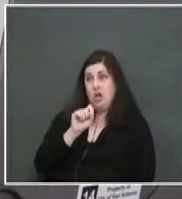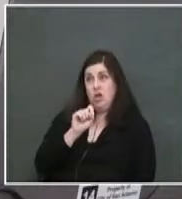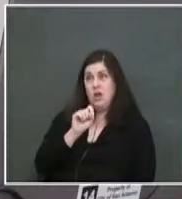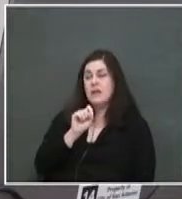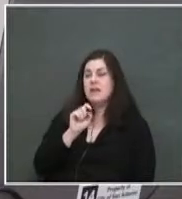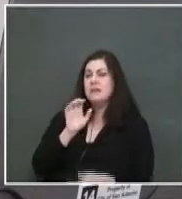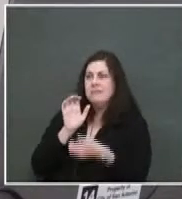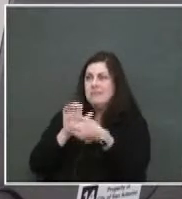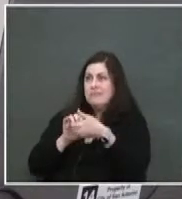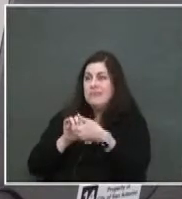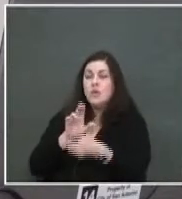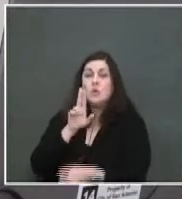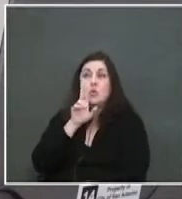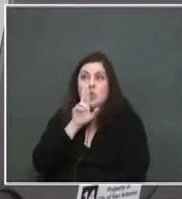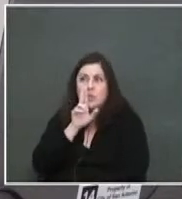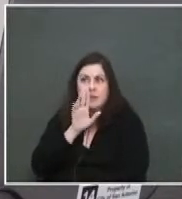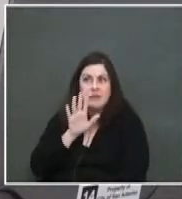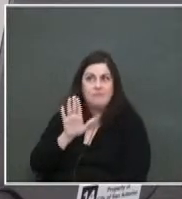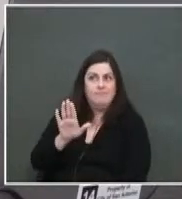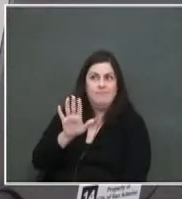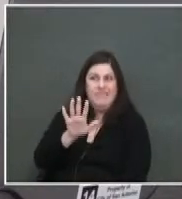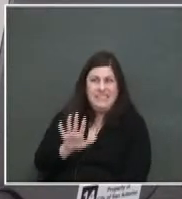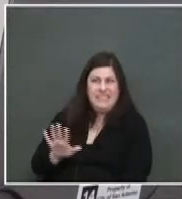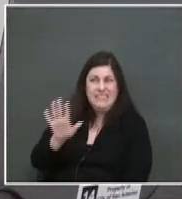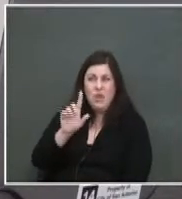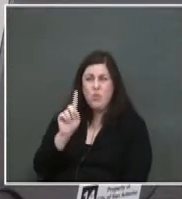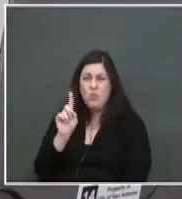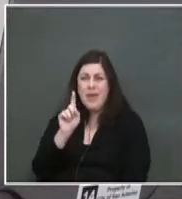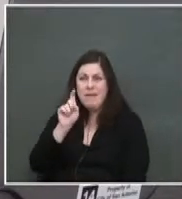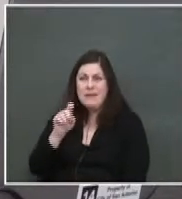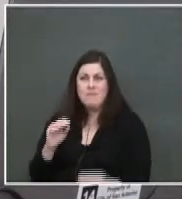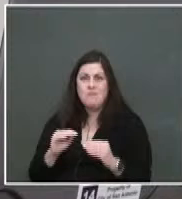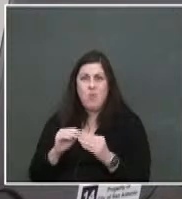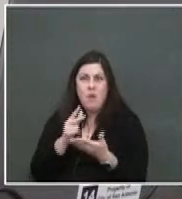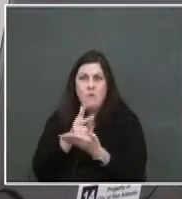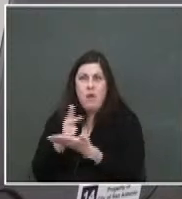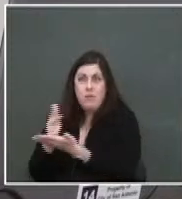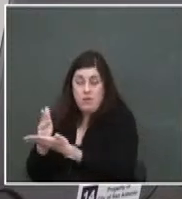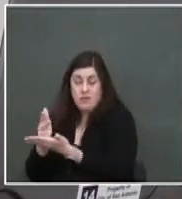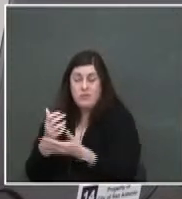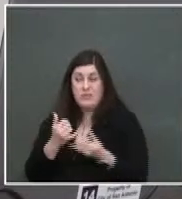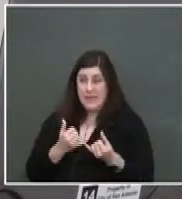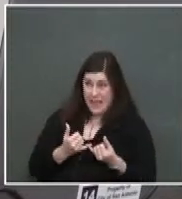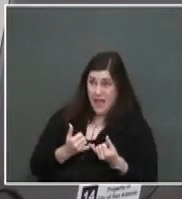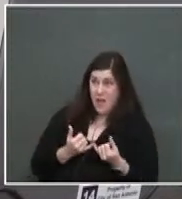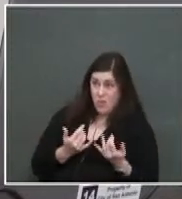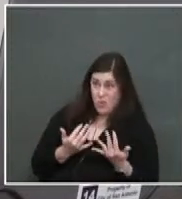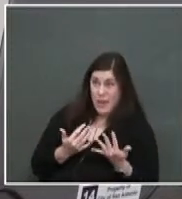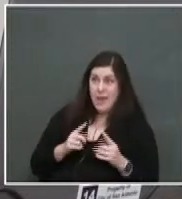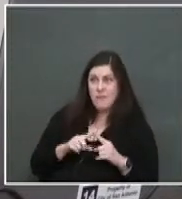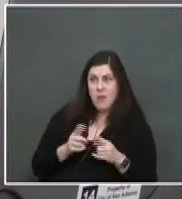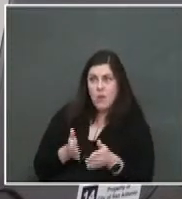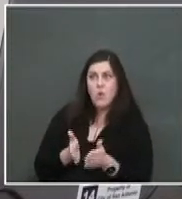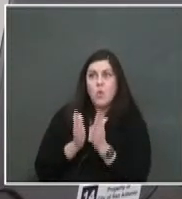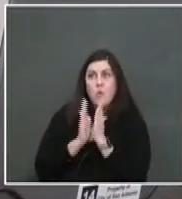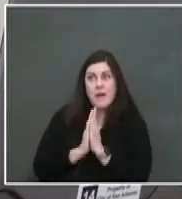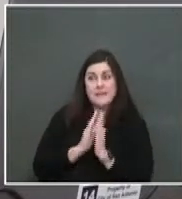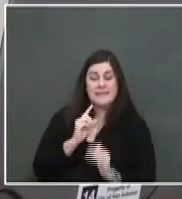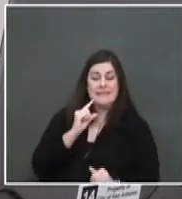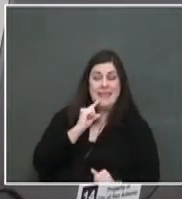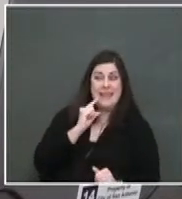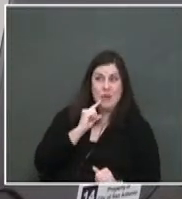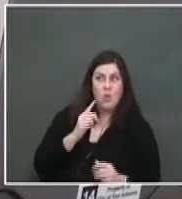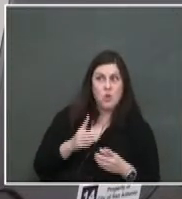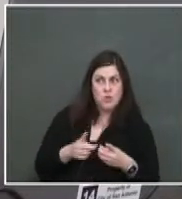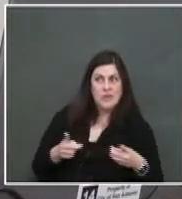Houston on the Houston district to address those gaps. And what we are requesting is that they focus in the San Antonio district,